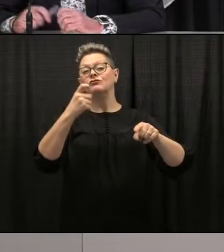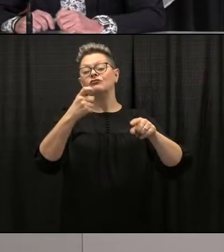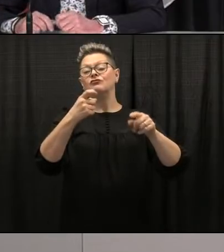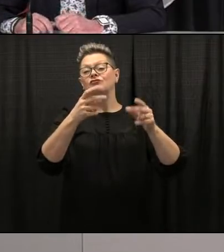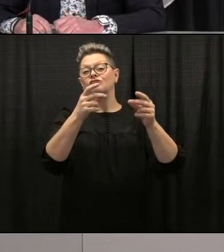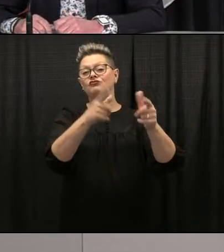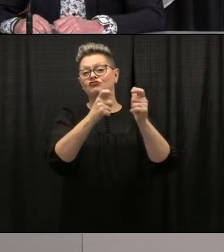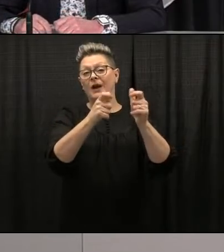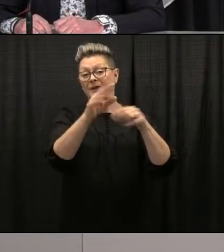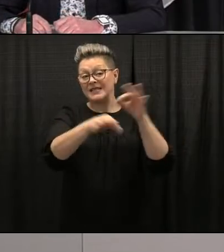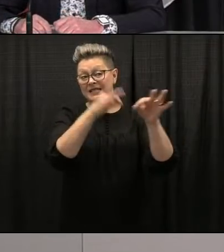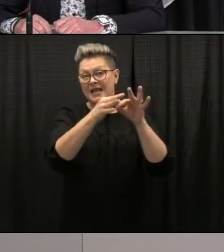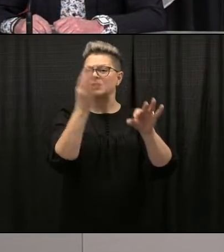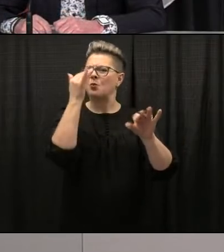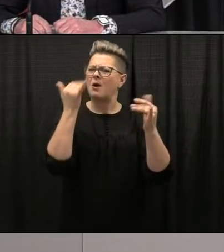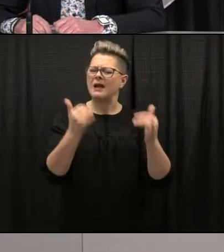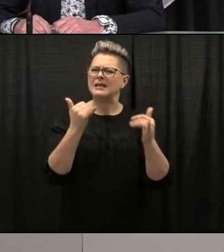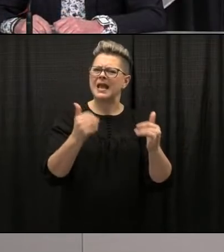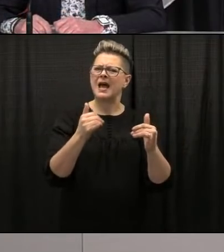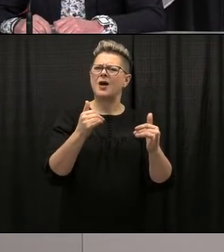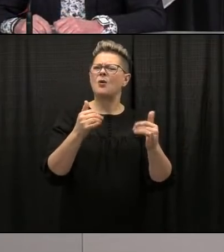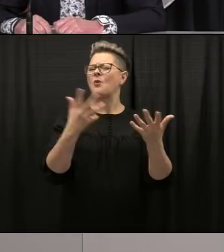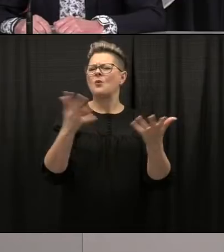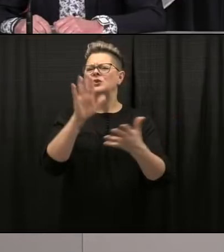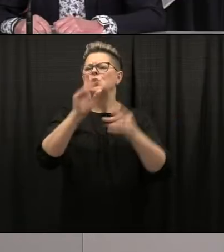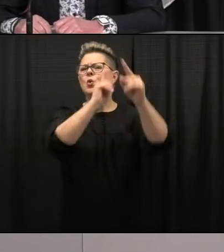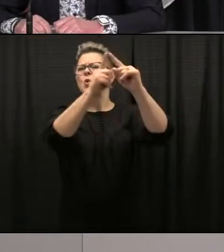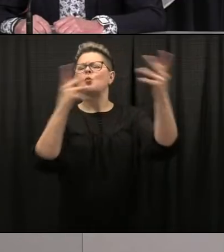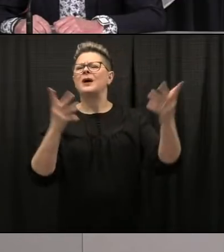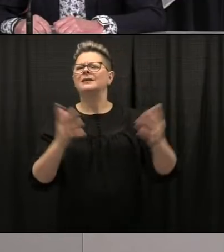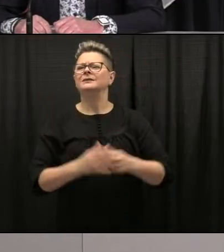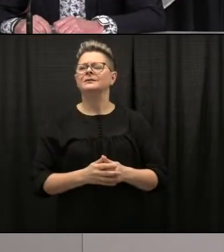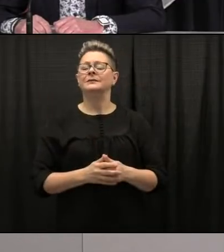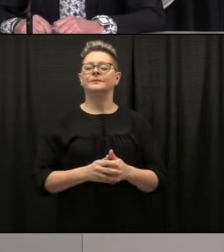this now, and what do you hope this brings?